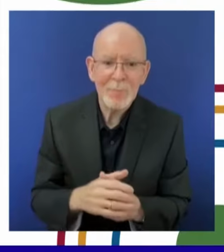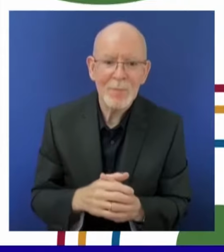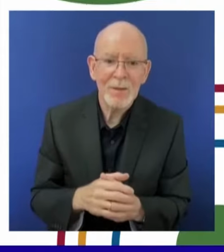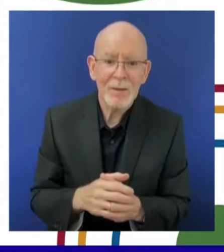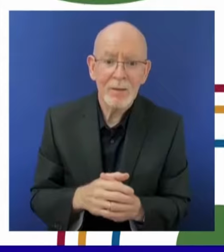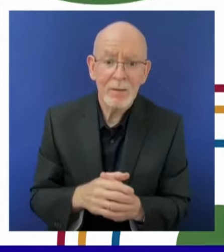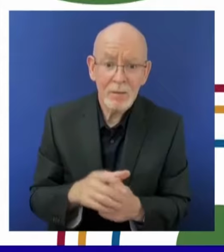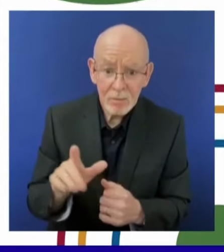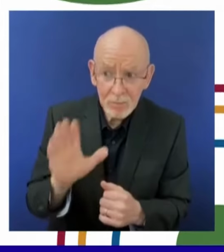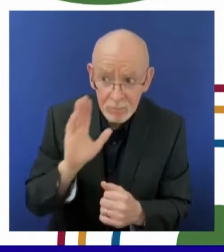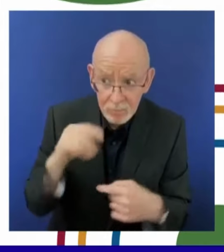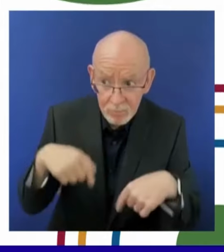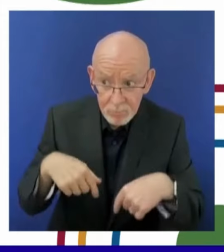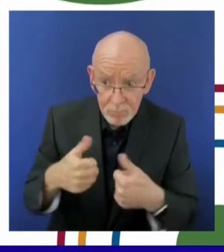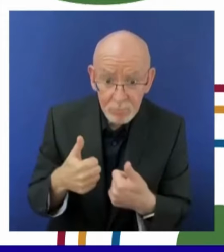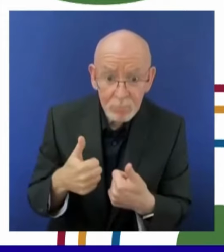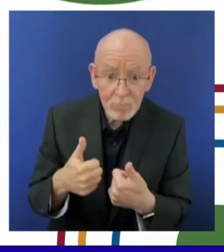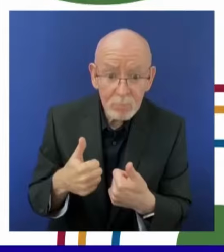now.